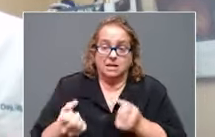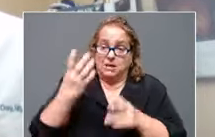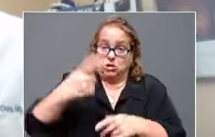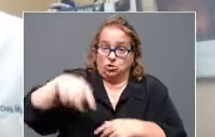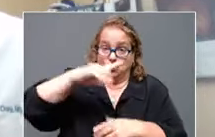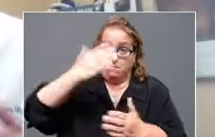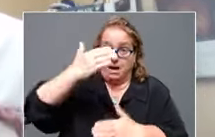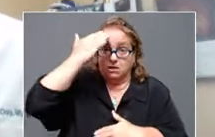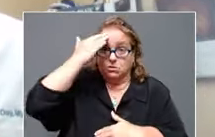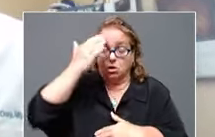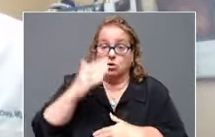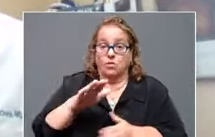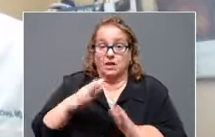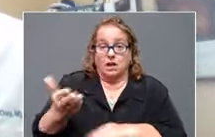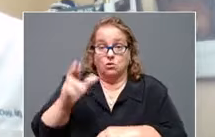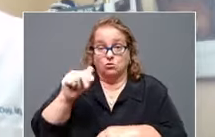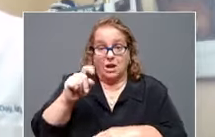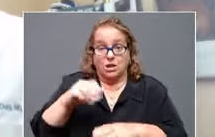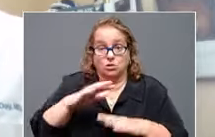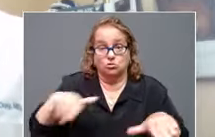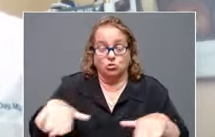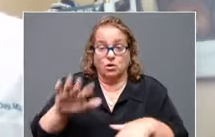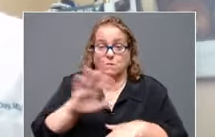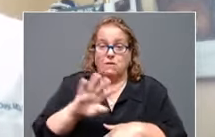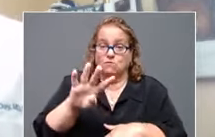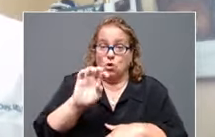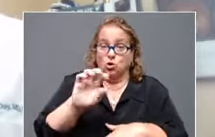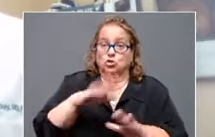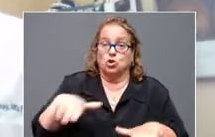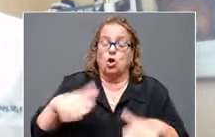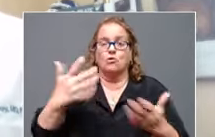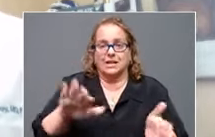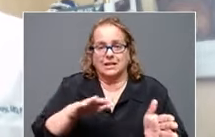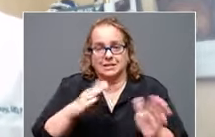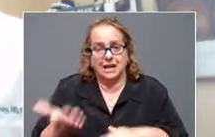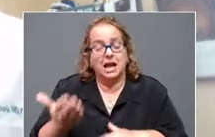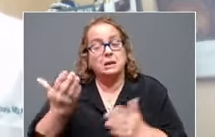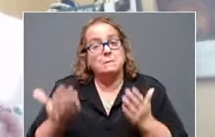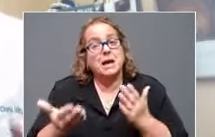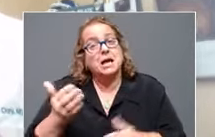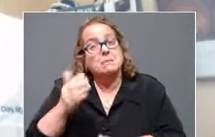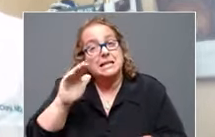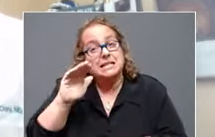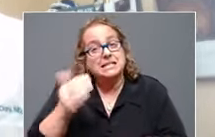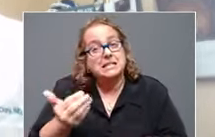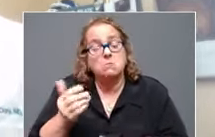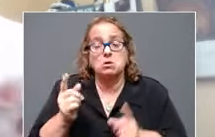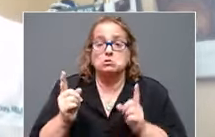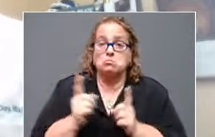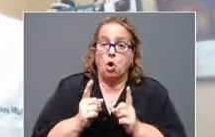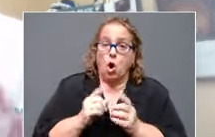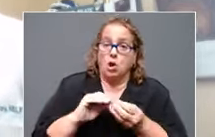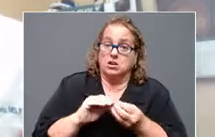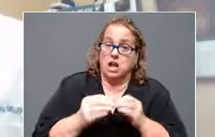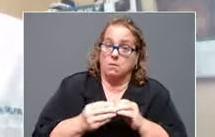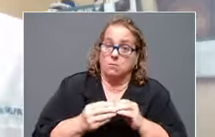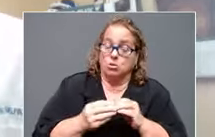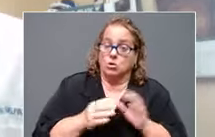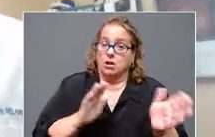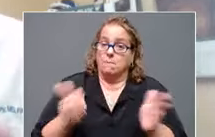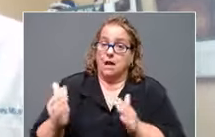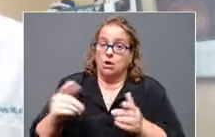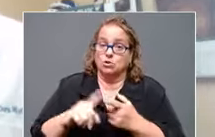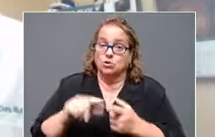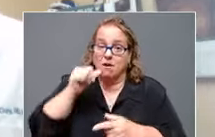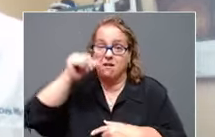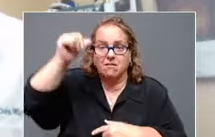to a dad, and if you've been by the bedside and had those discussions, to them, you can tell them it's 1 or you can tell them it's 400,